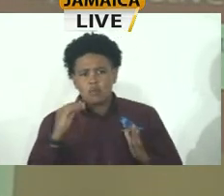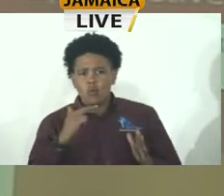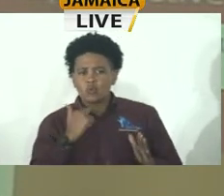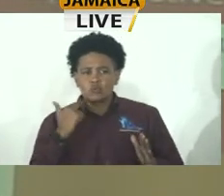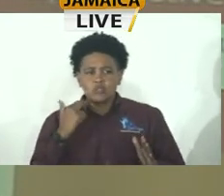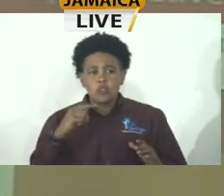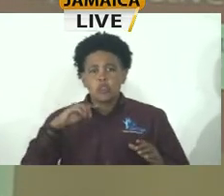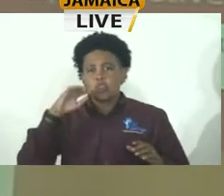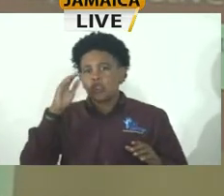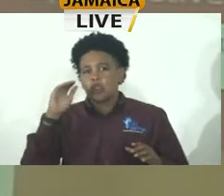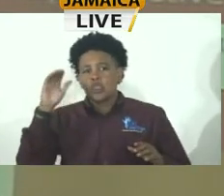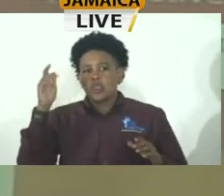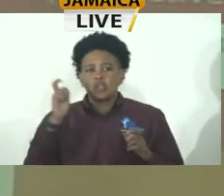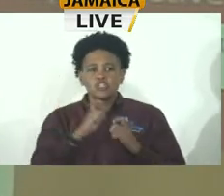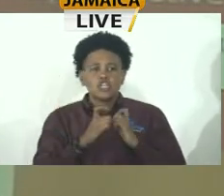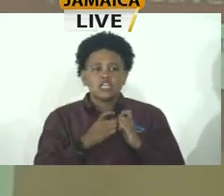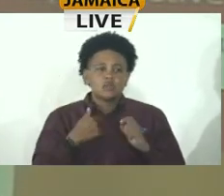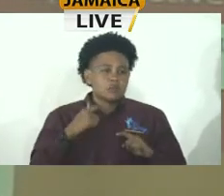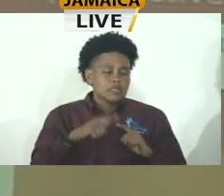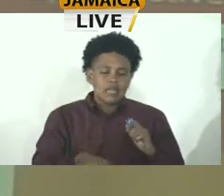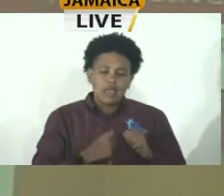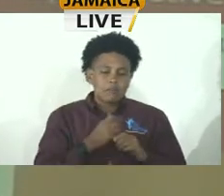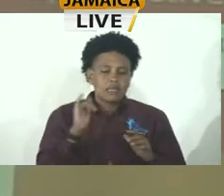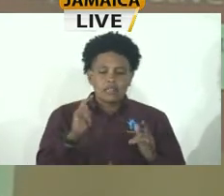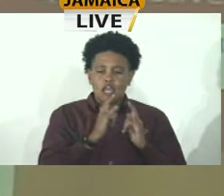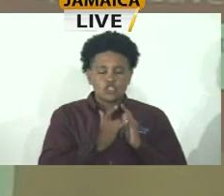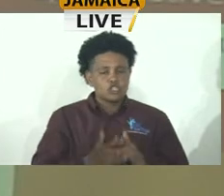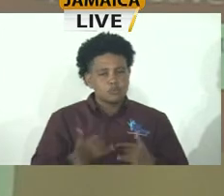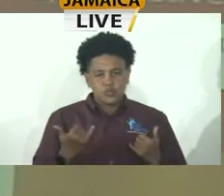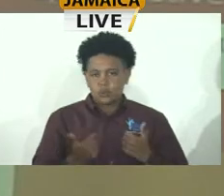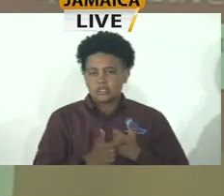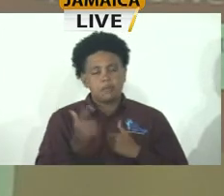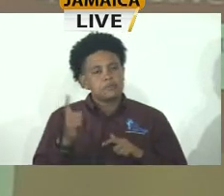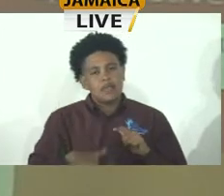we could not at this time make that adjustment